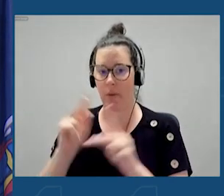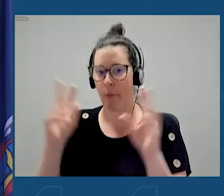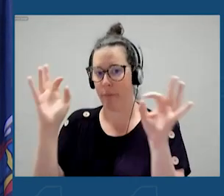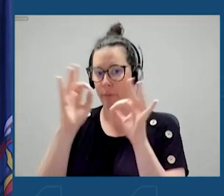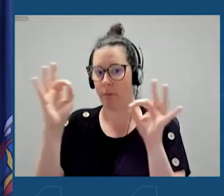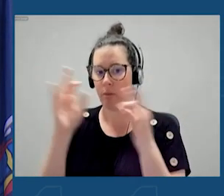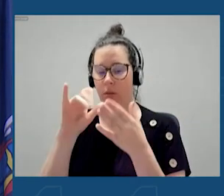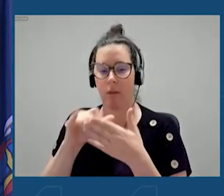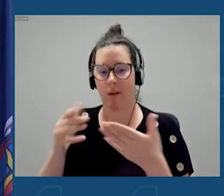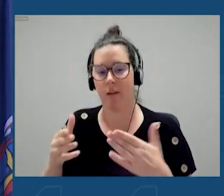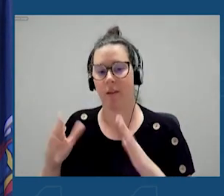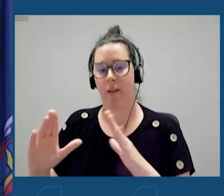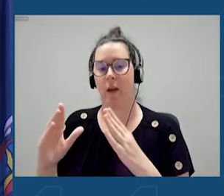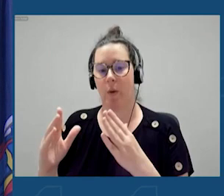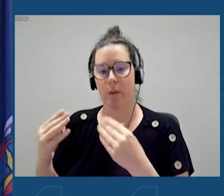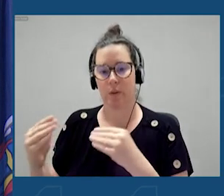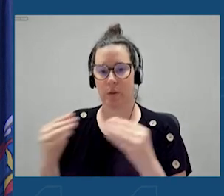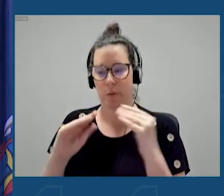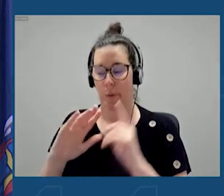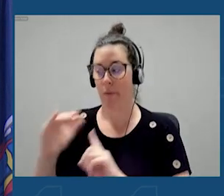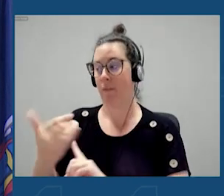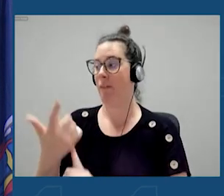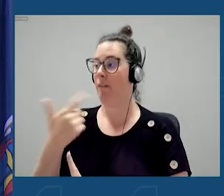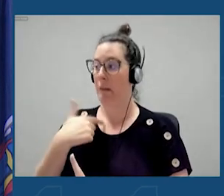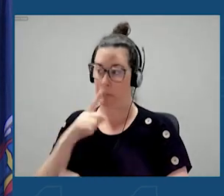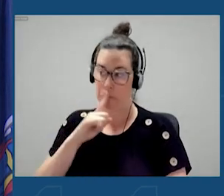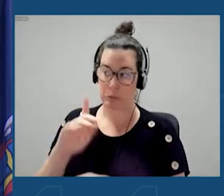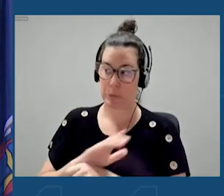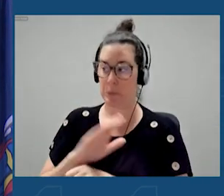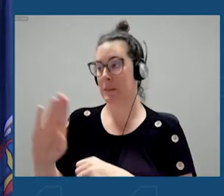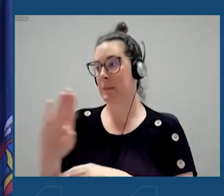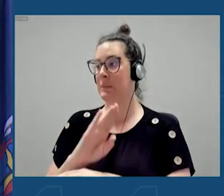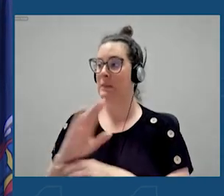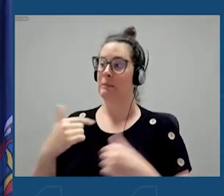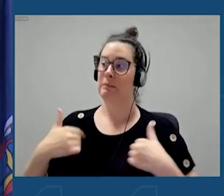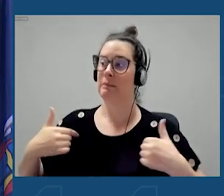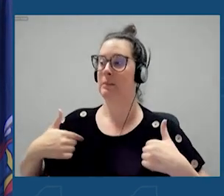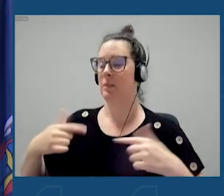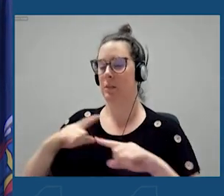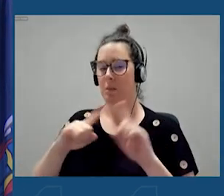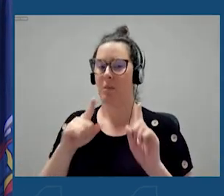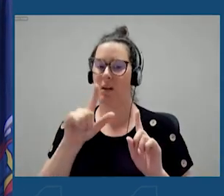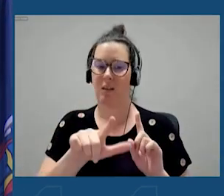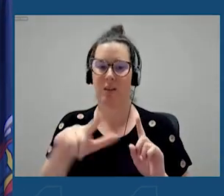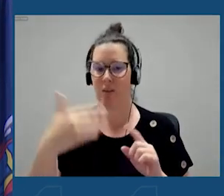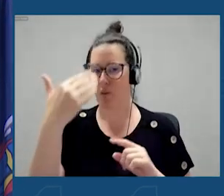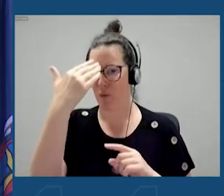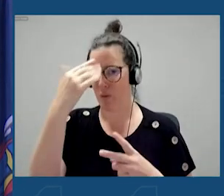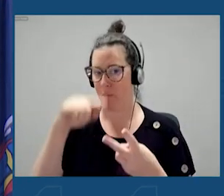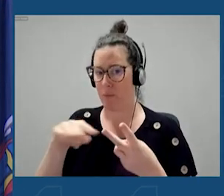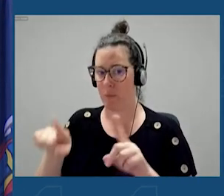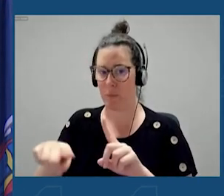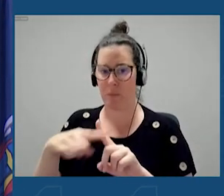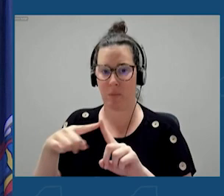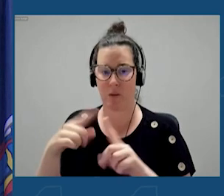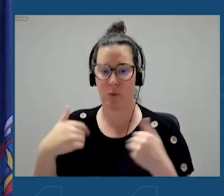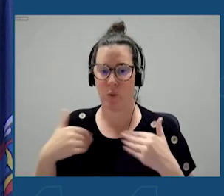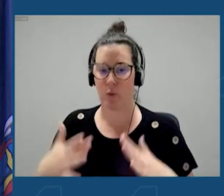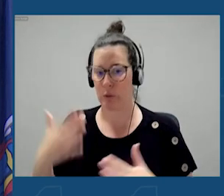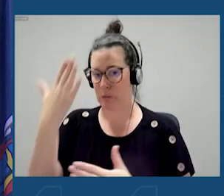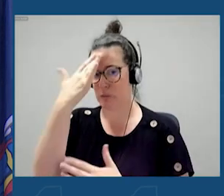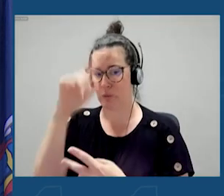these storefronts to masquerade as legitimate businesses while all too well knowing that they are in fact unlicensed and